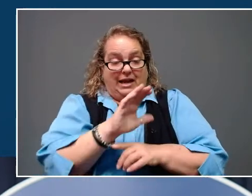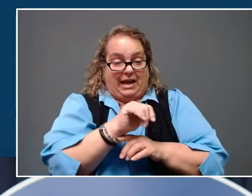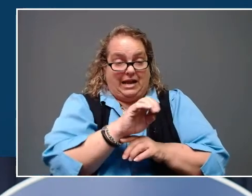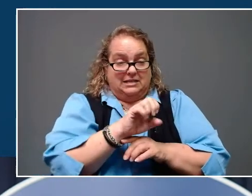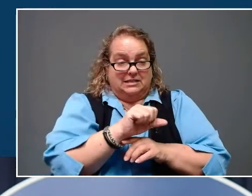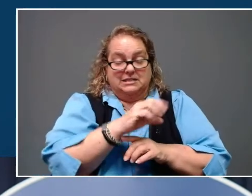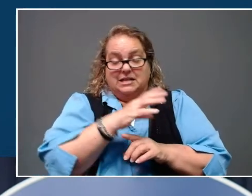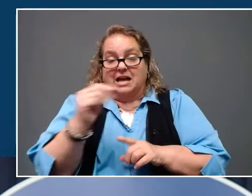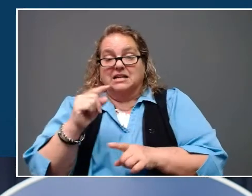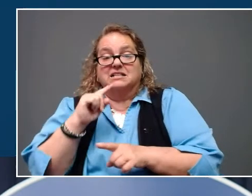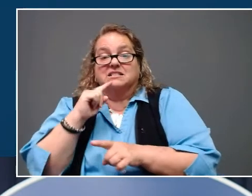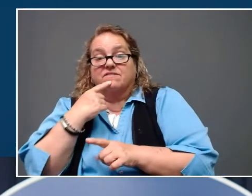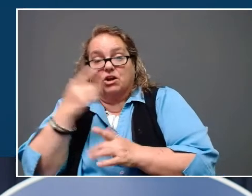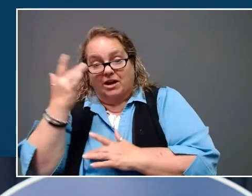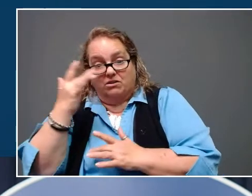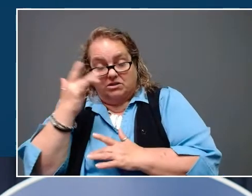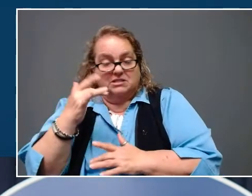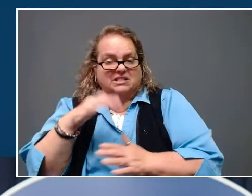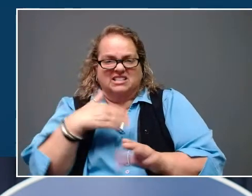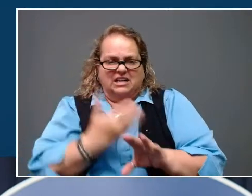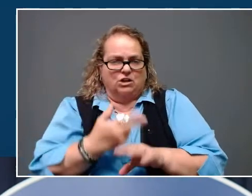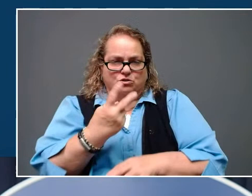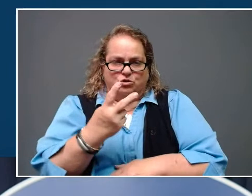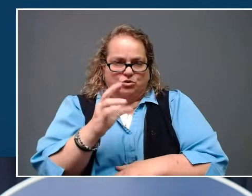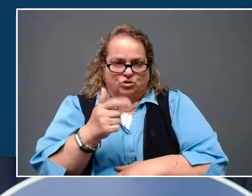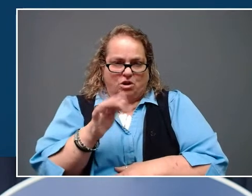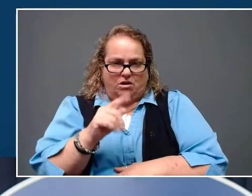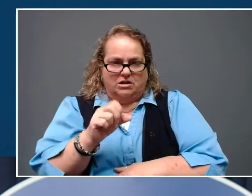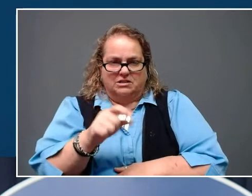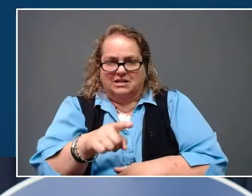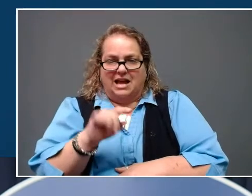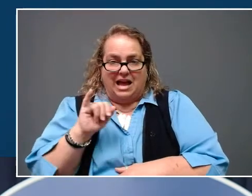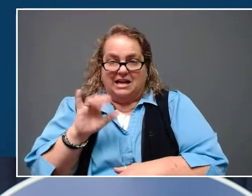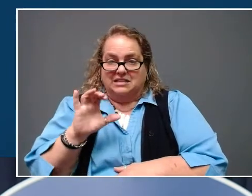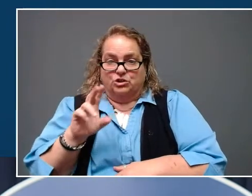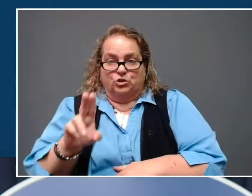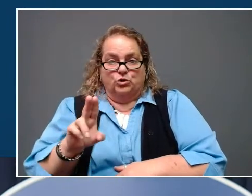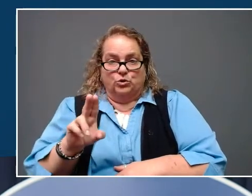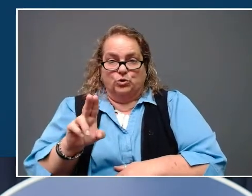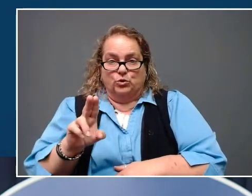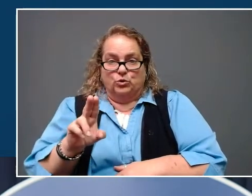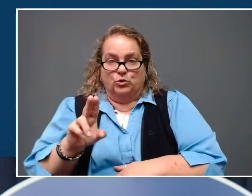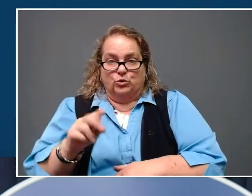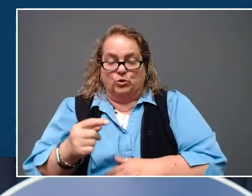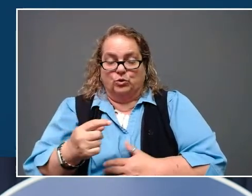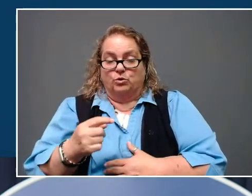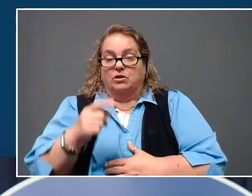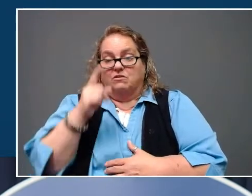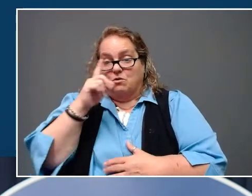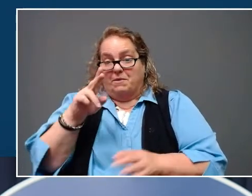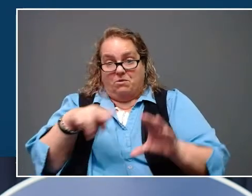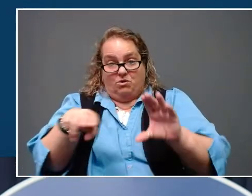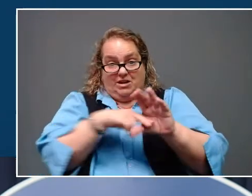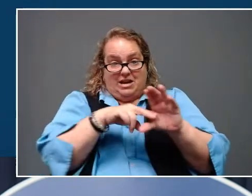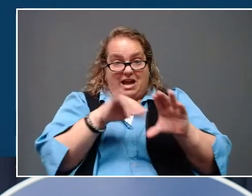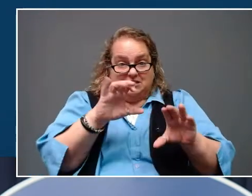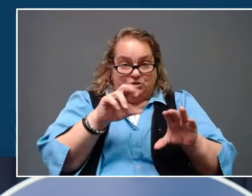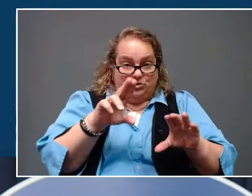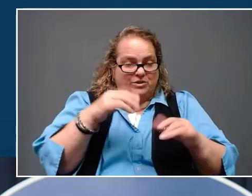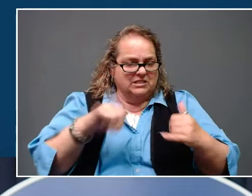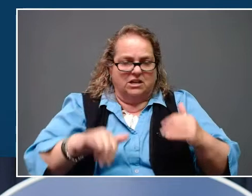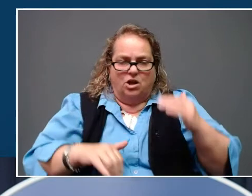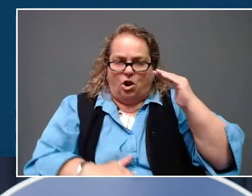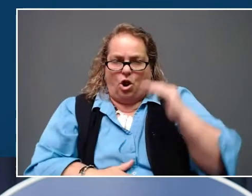news, is the next two charts. This is the ICU census, still low, still incredibly low, the lowest that